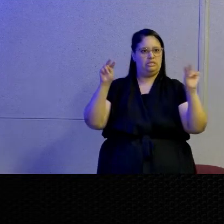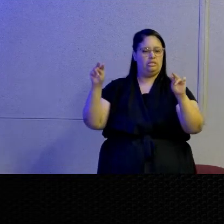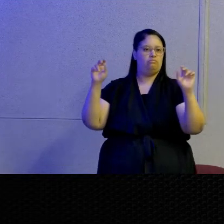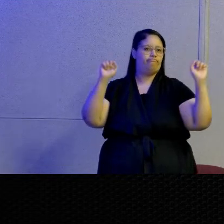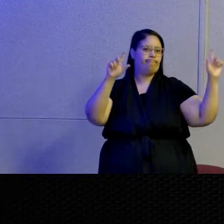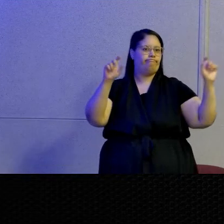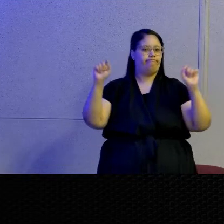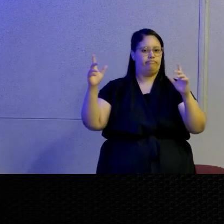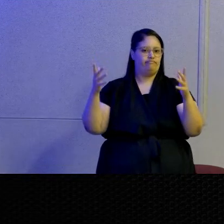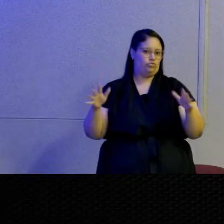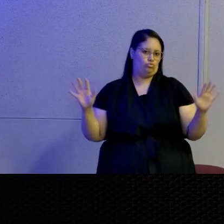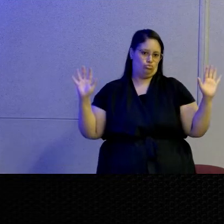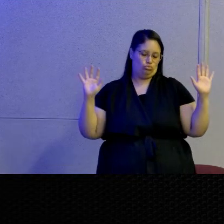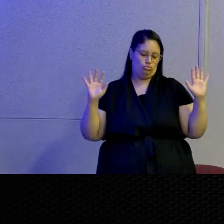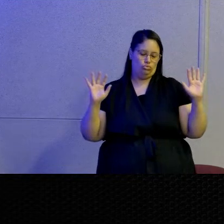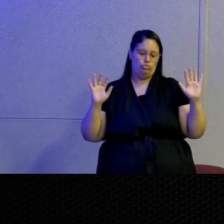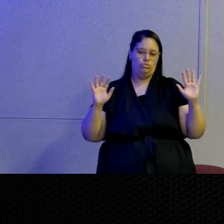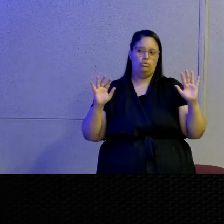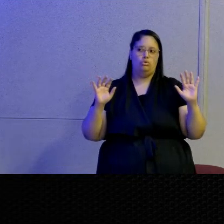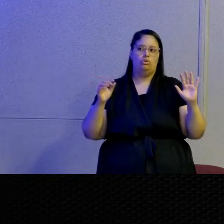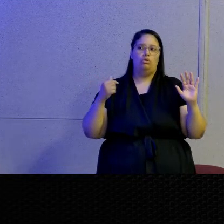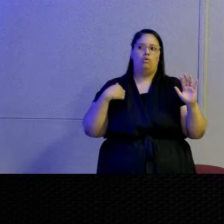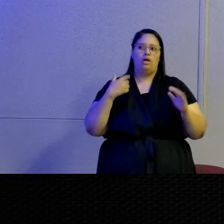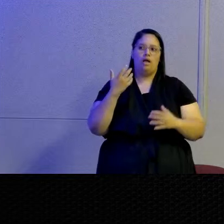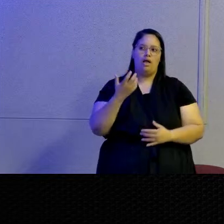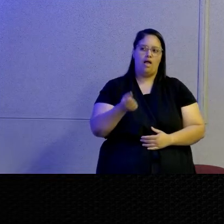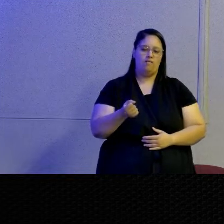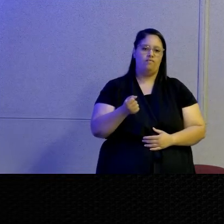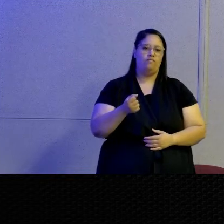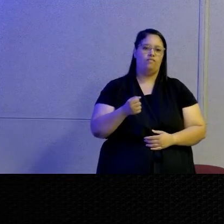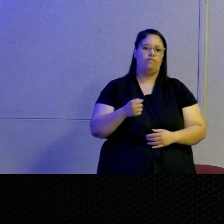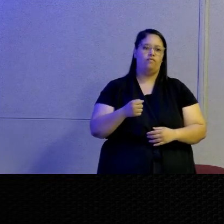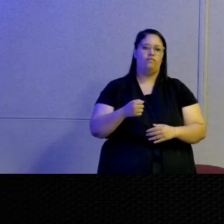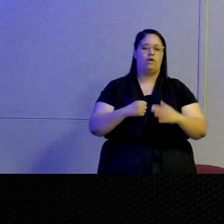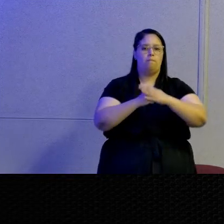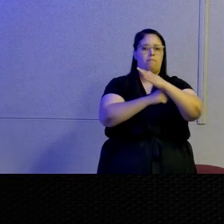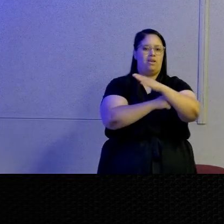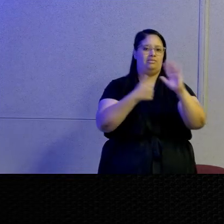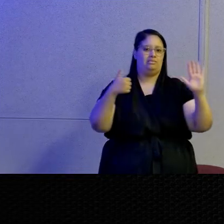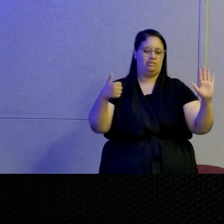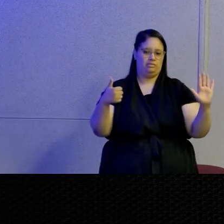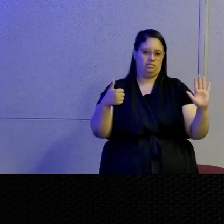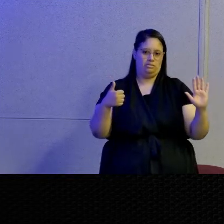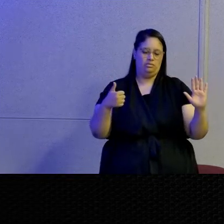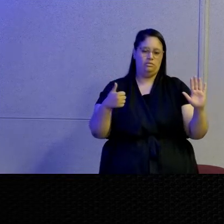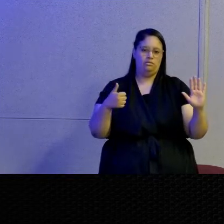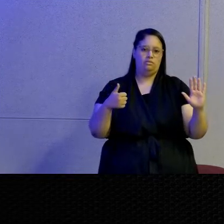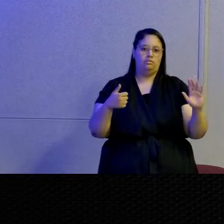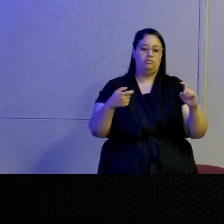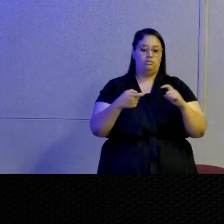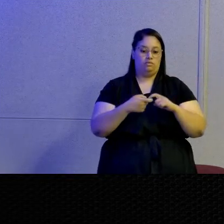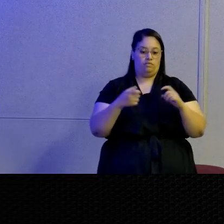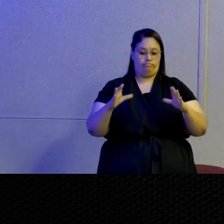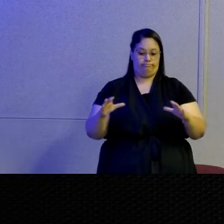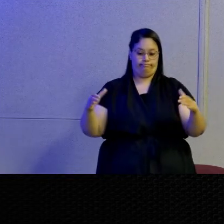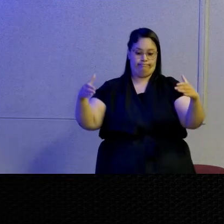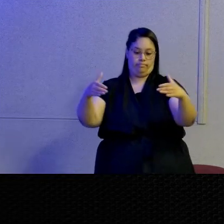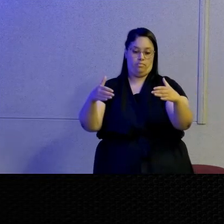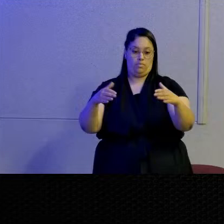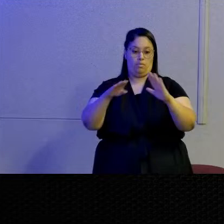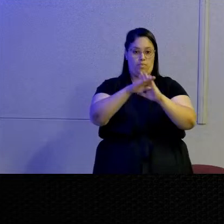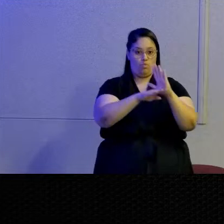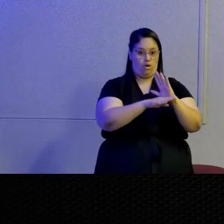slides. And we have 6 pillars of the consortium, the program